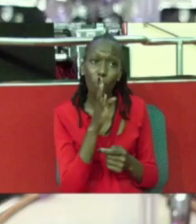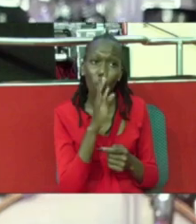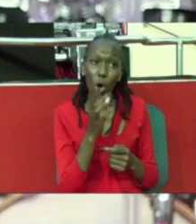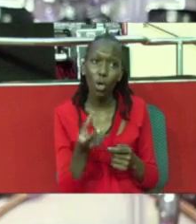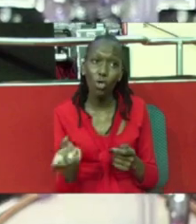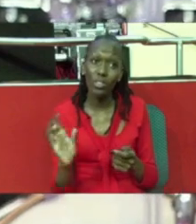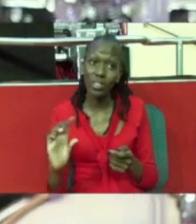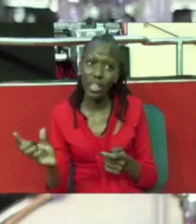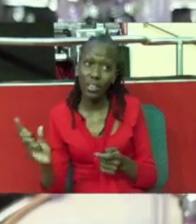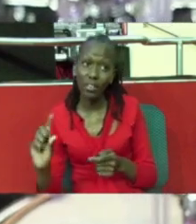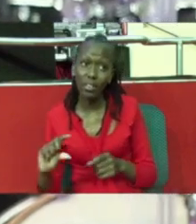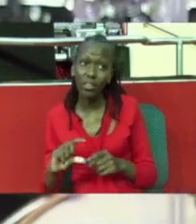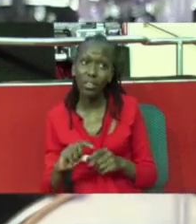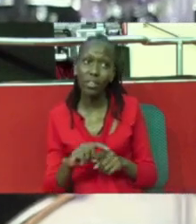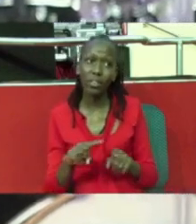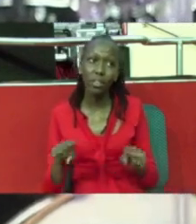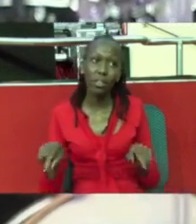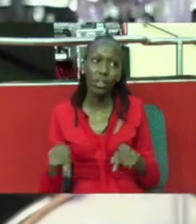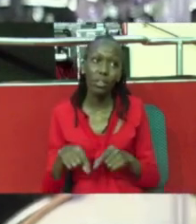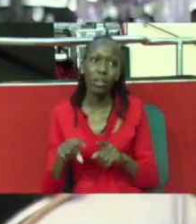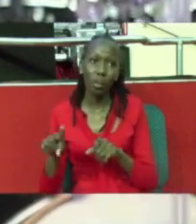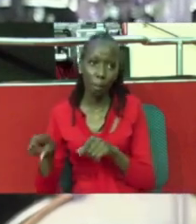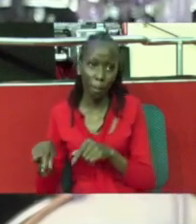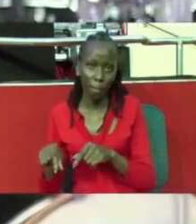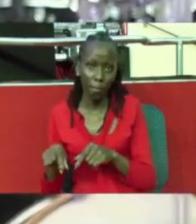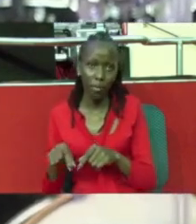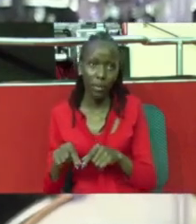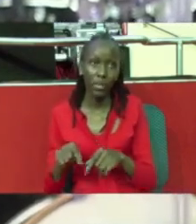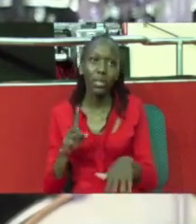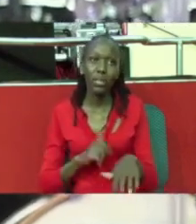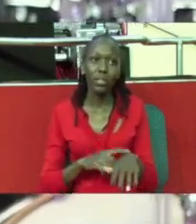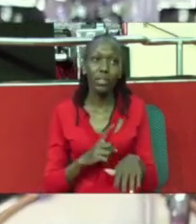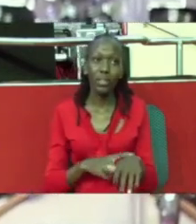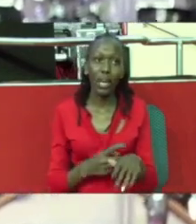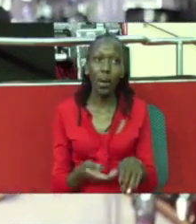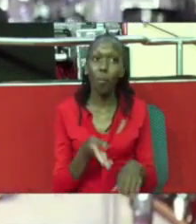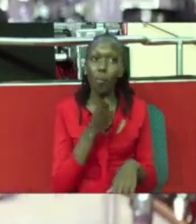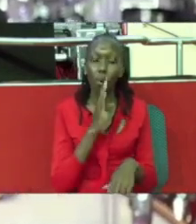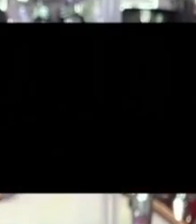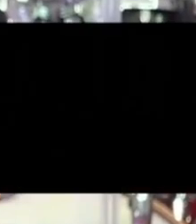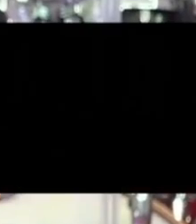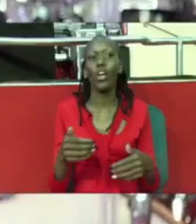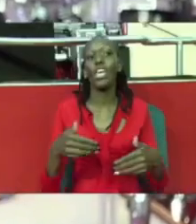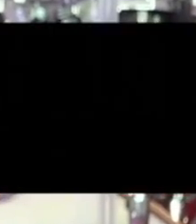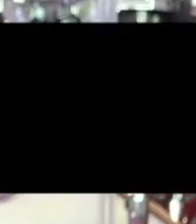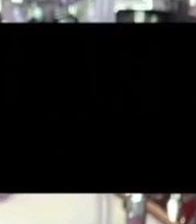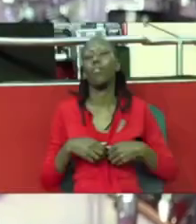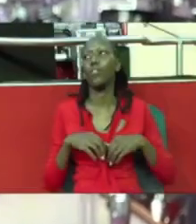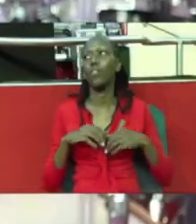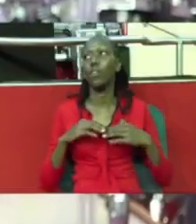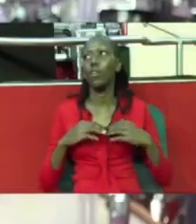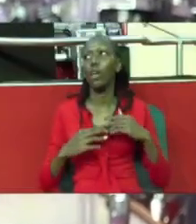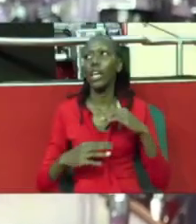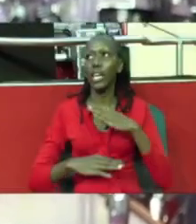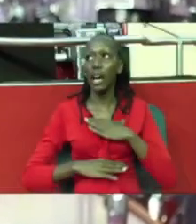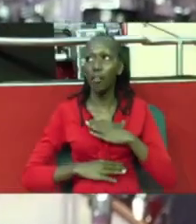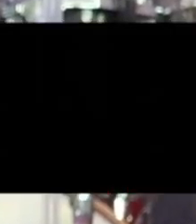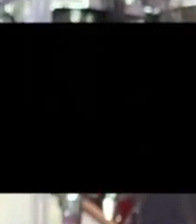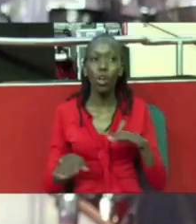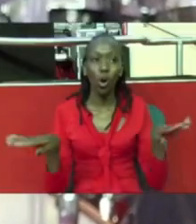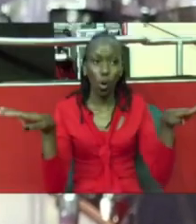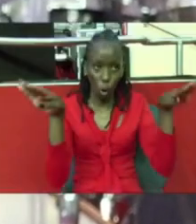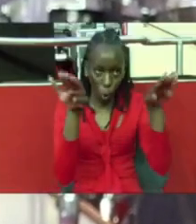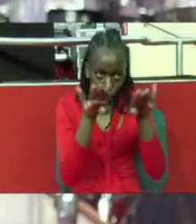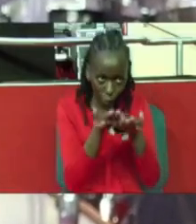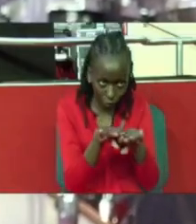vyombo. After borrowing enough. Na baada ya kuazima vya kutosha. Close yourself in. Ujifungie ndani. With your sons.